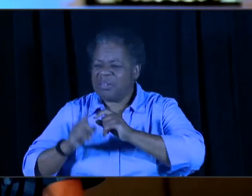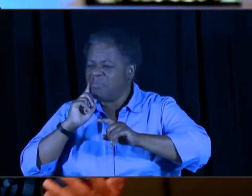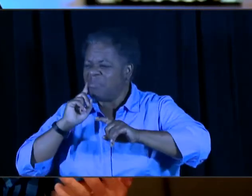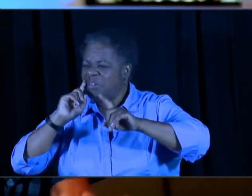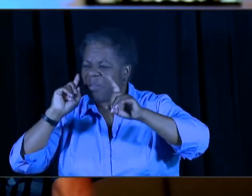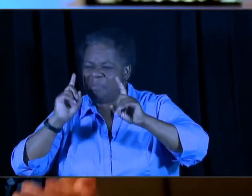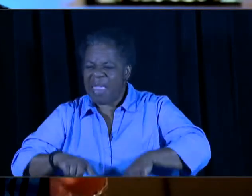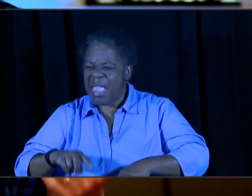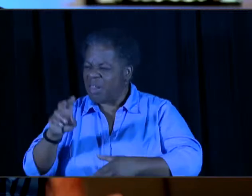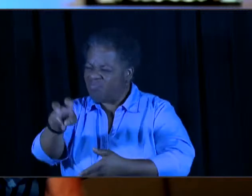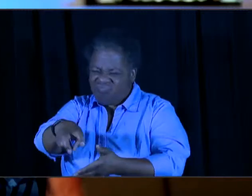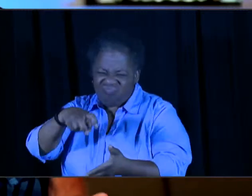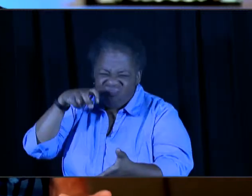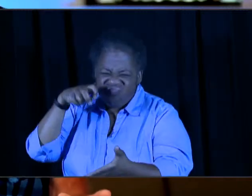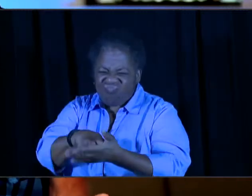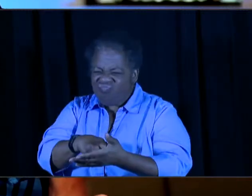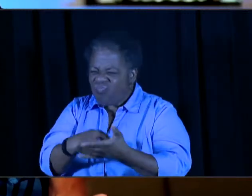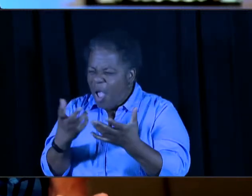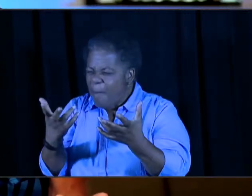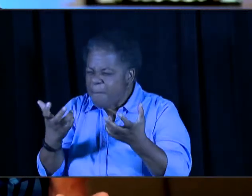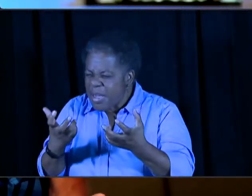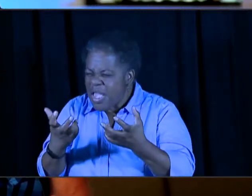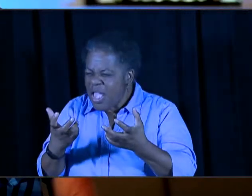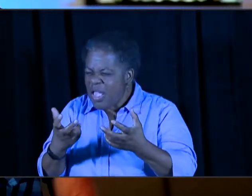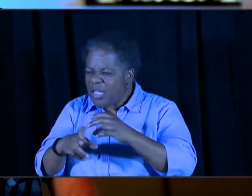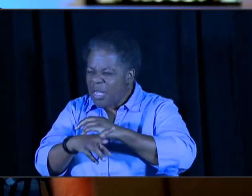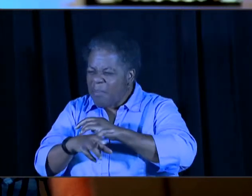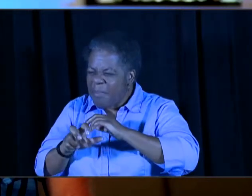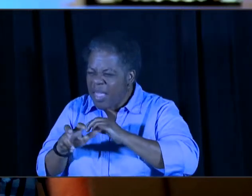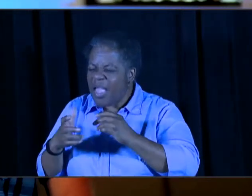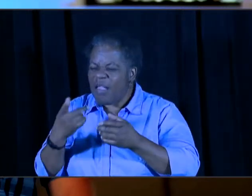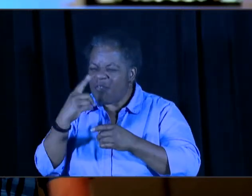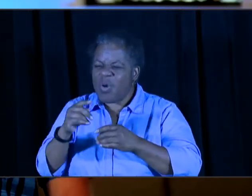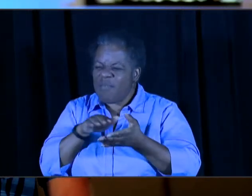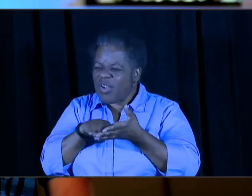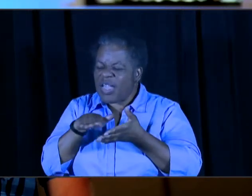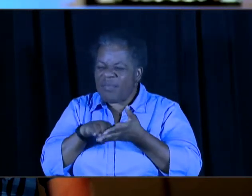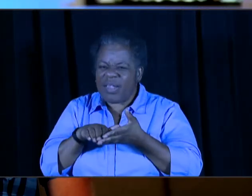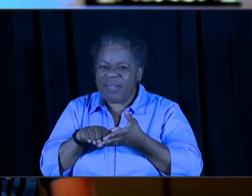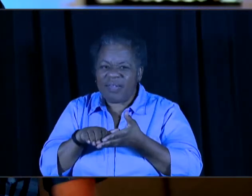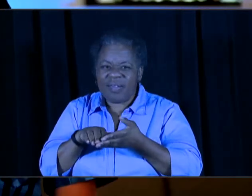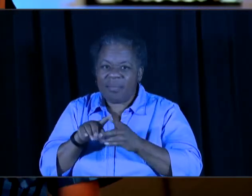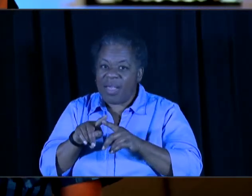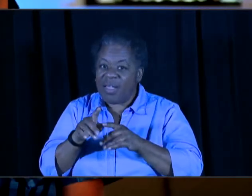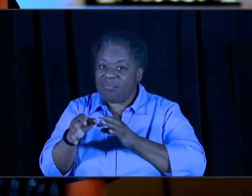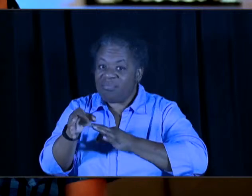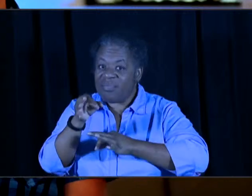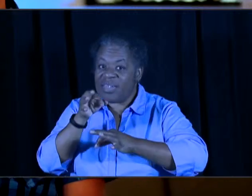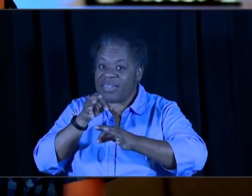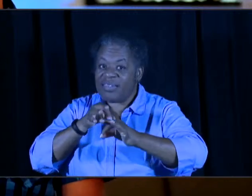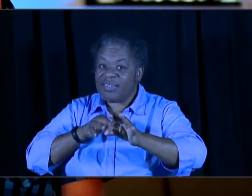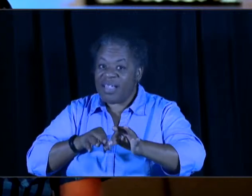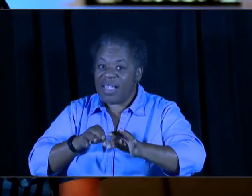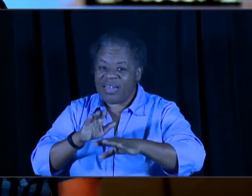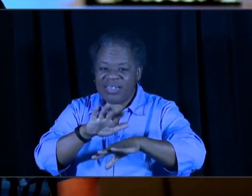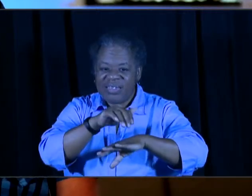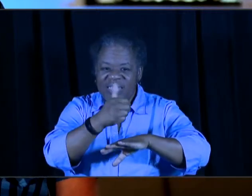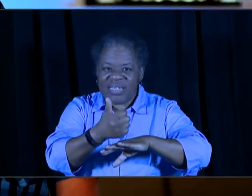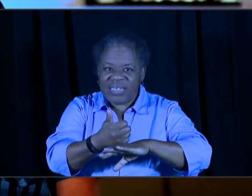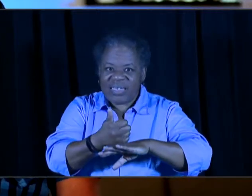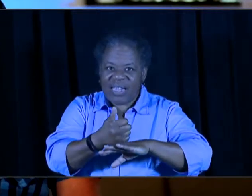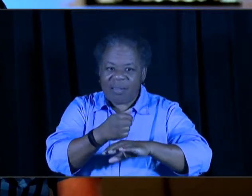they get down on their knees and beg for forgiveness. Instead, he sets up this series